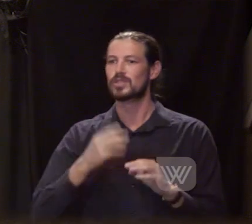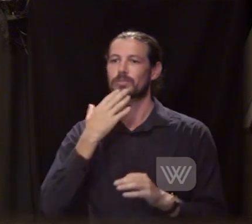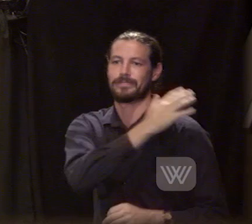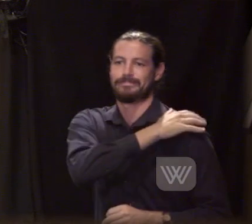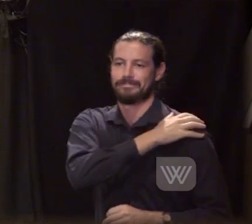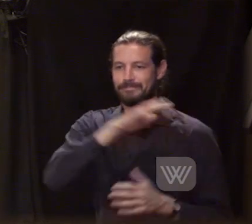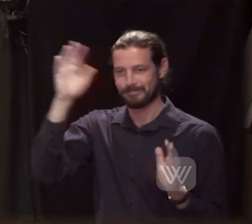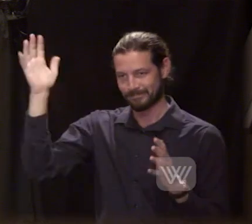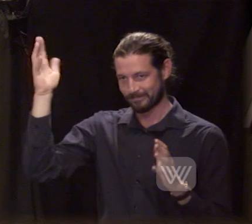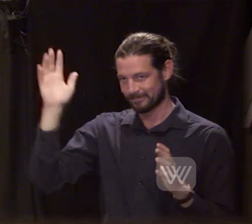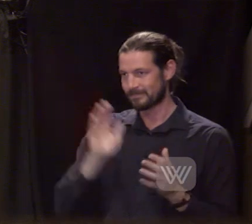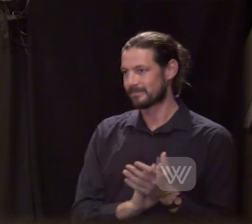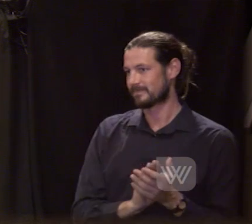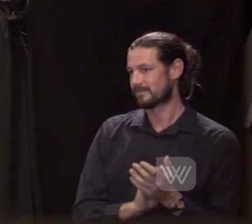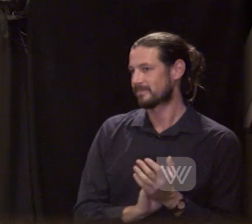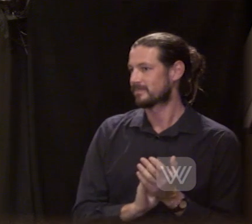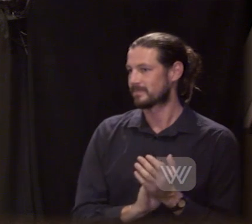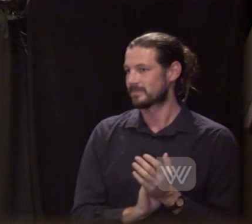applause.